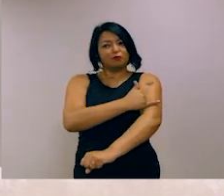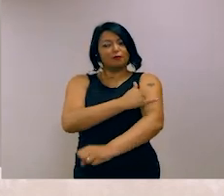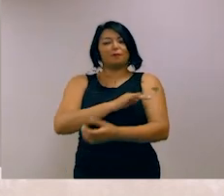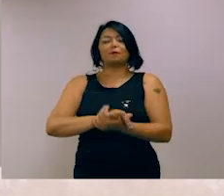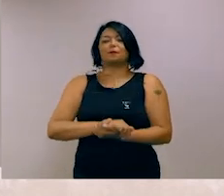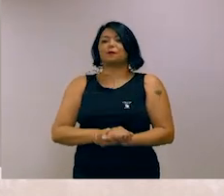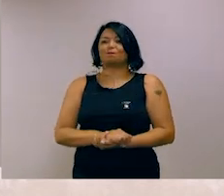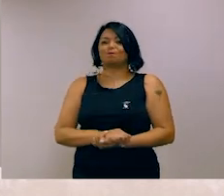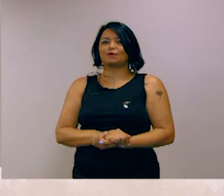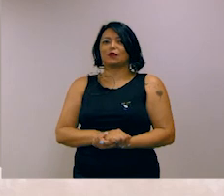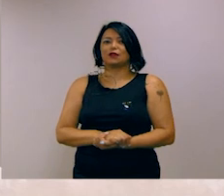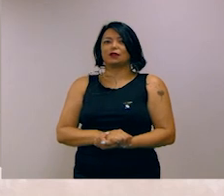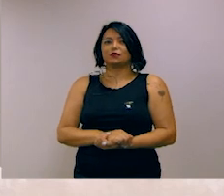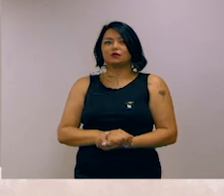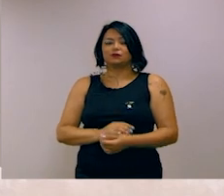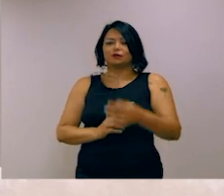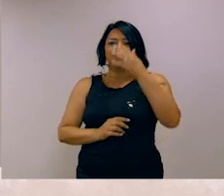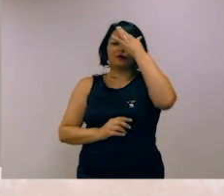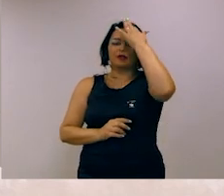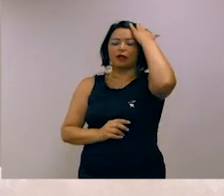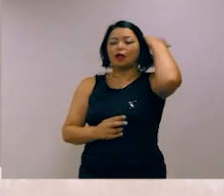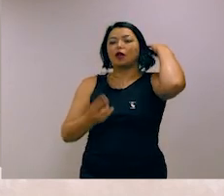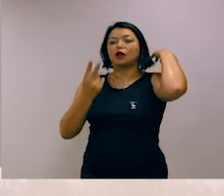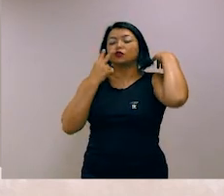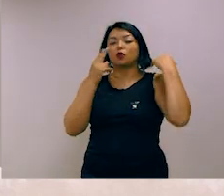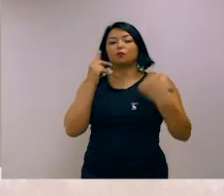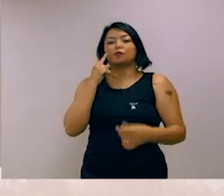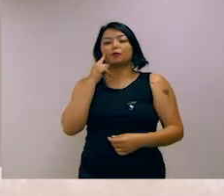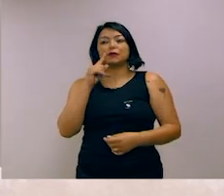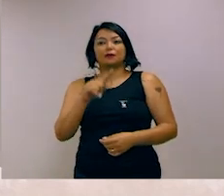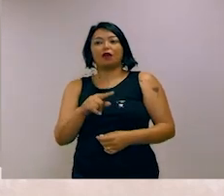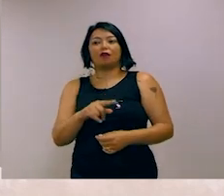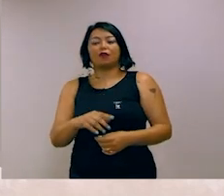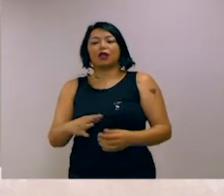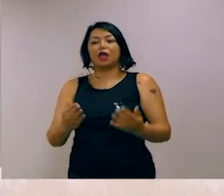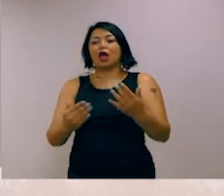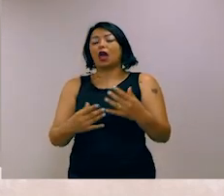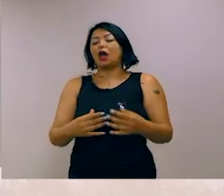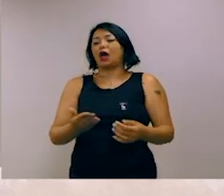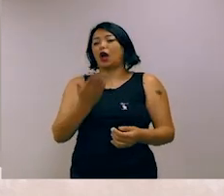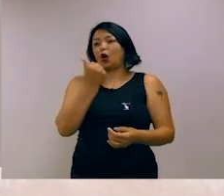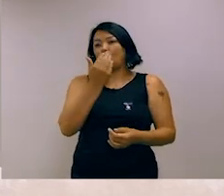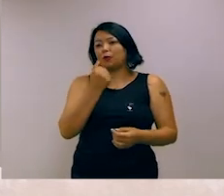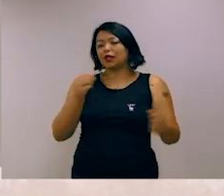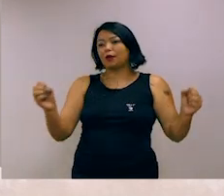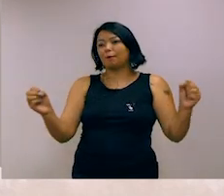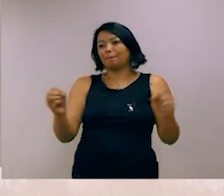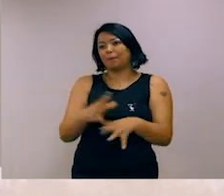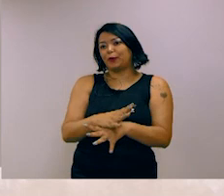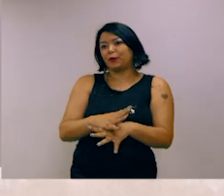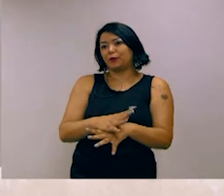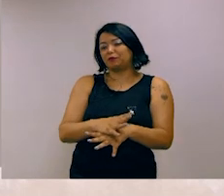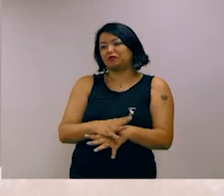contain more calories than regular food. So we can actually rule that path out.